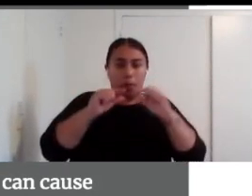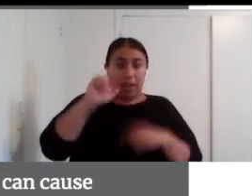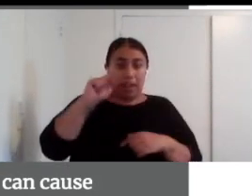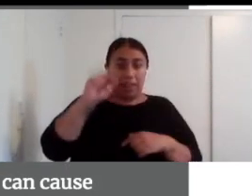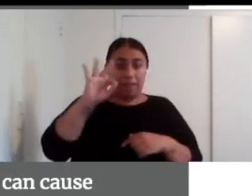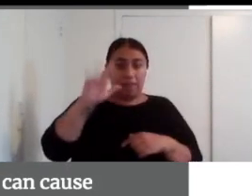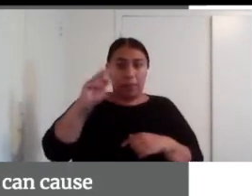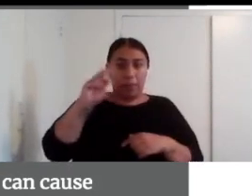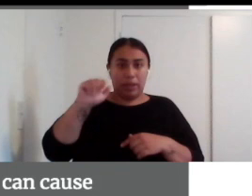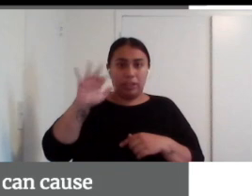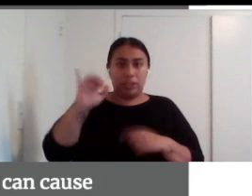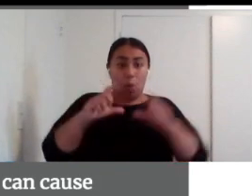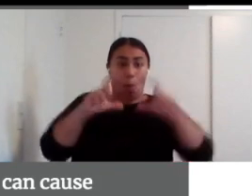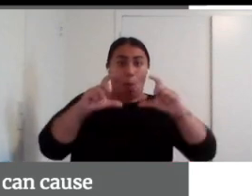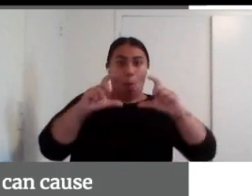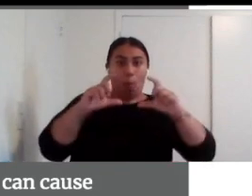Very important.